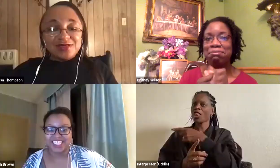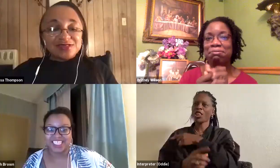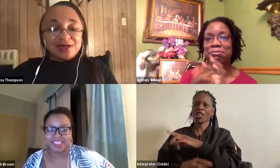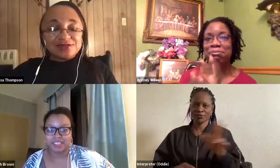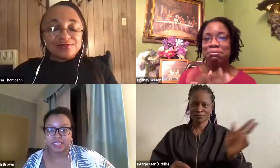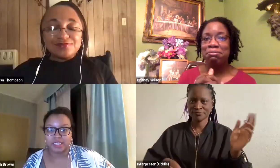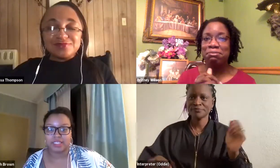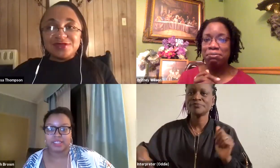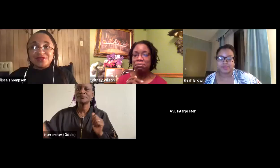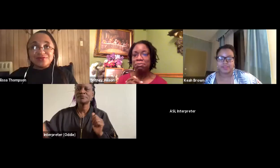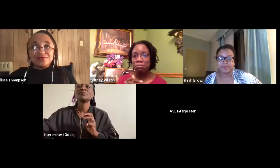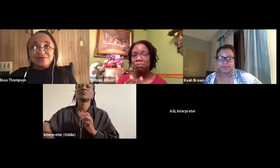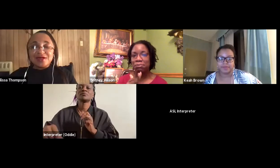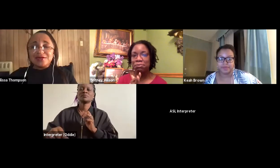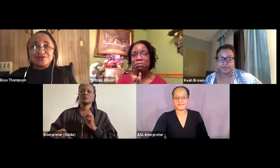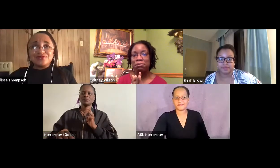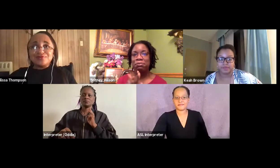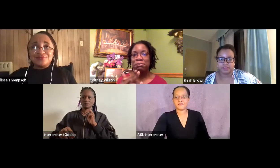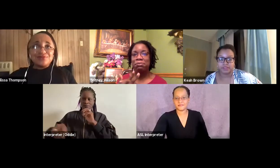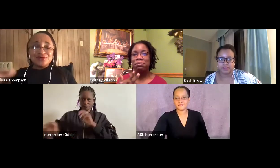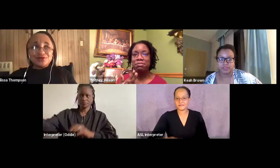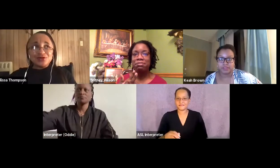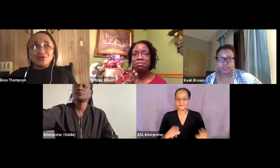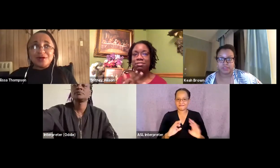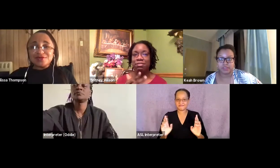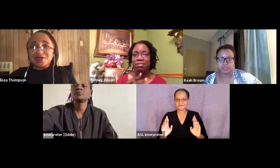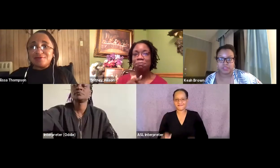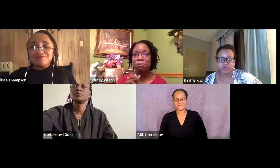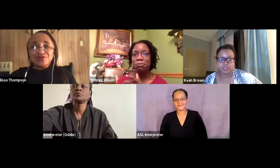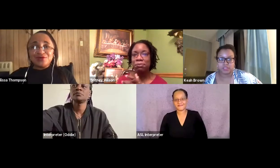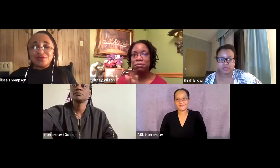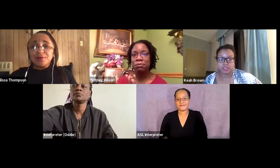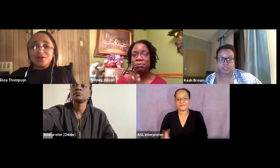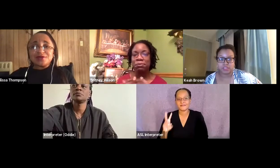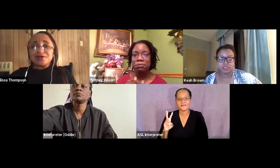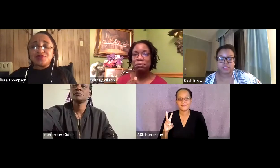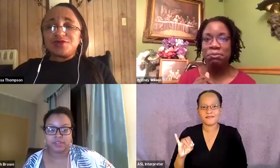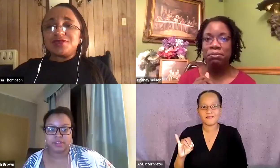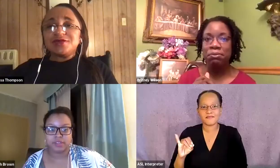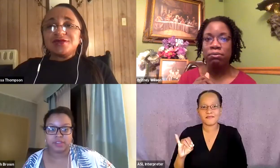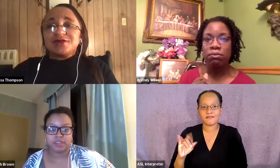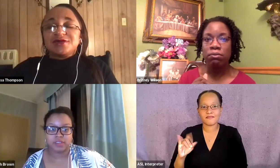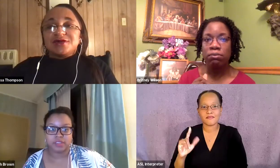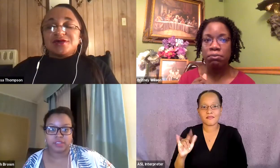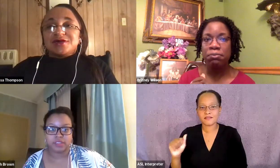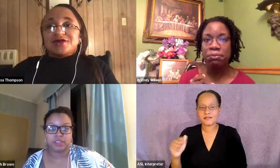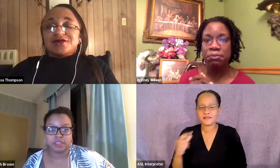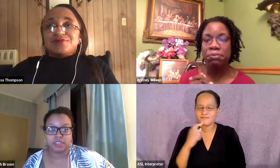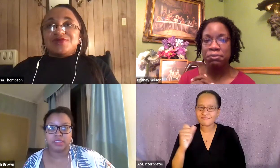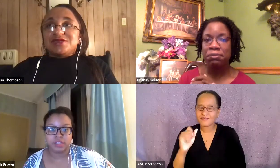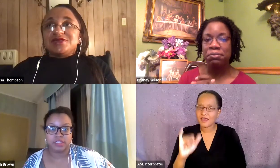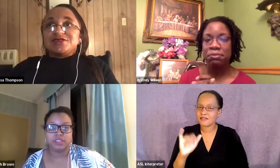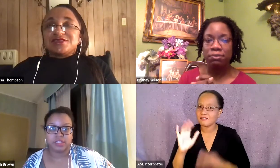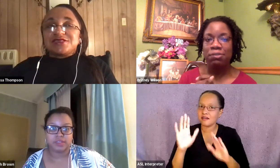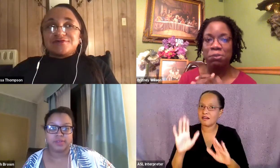Oh, that's awesome. You know, to mirror what you all have said, you know, the unplugging has